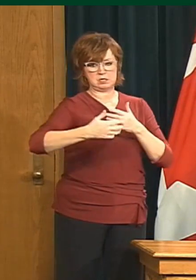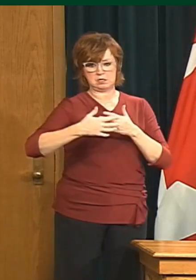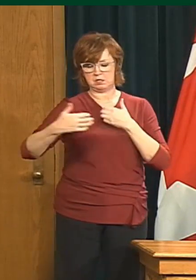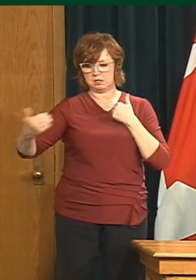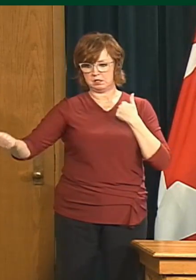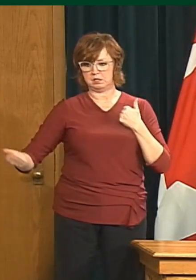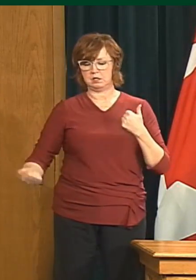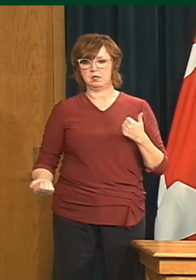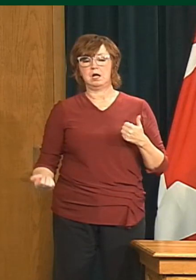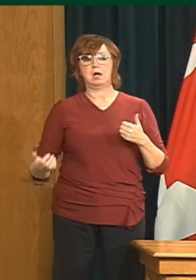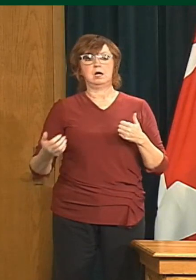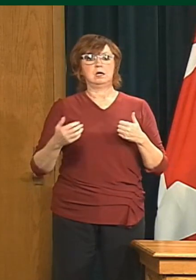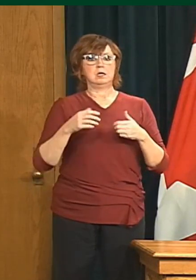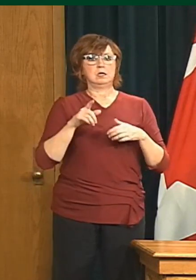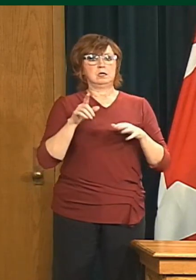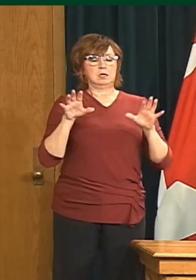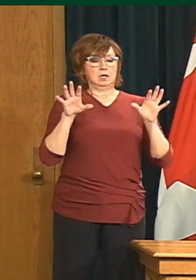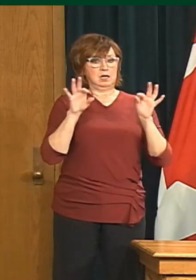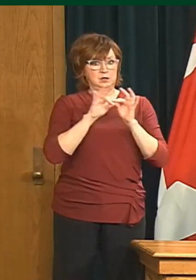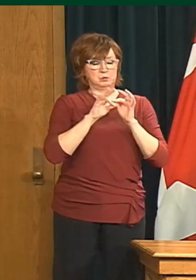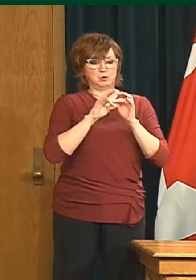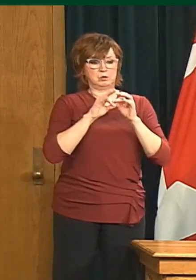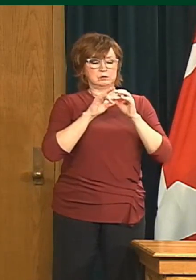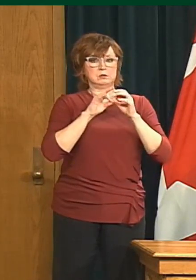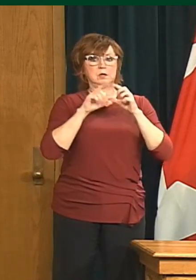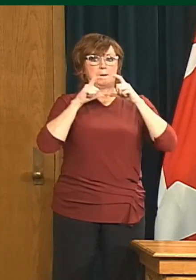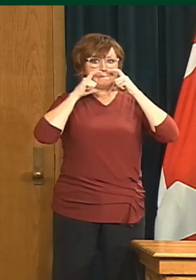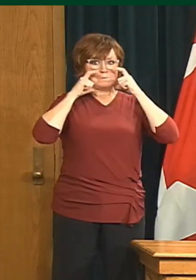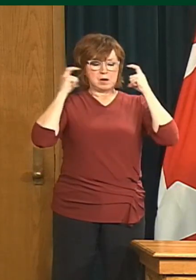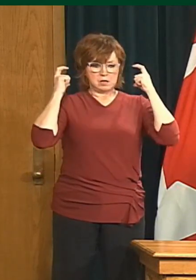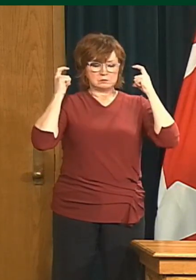mask use protects residents from staff and staff from